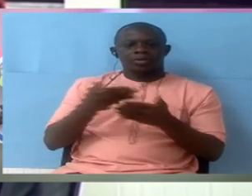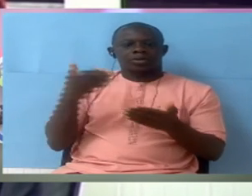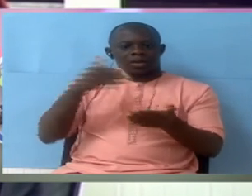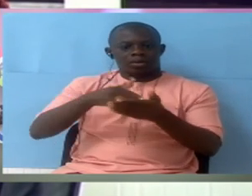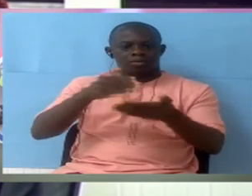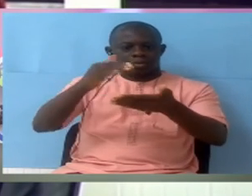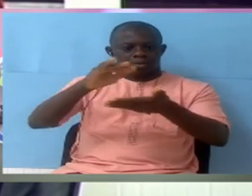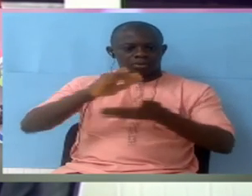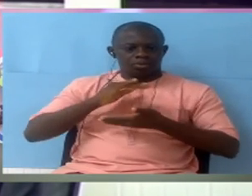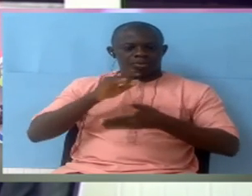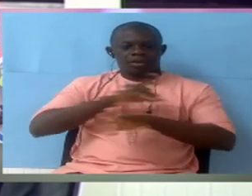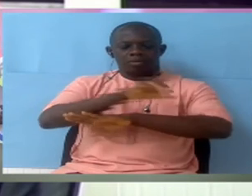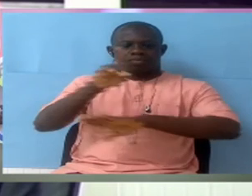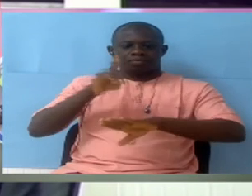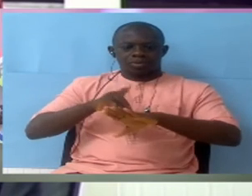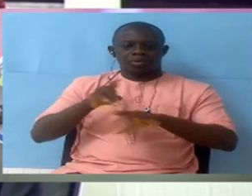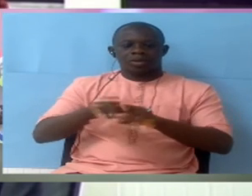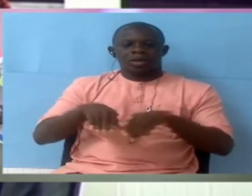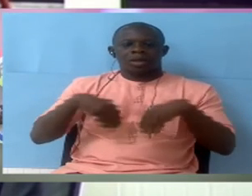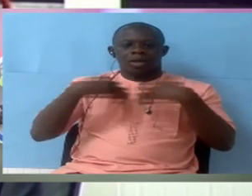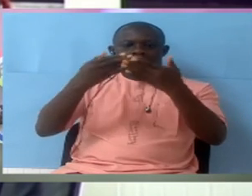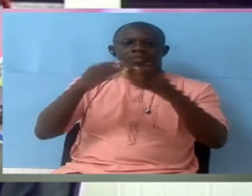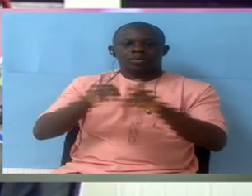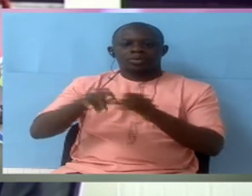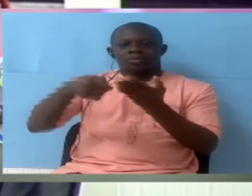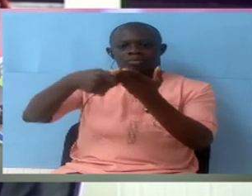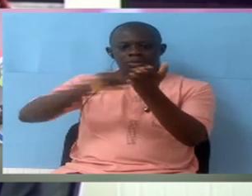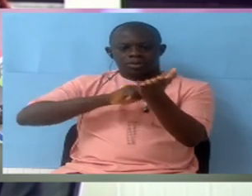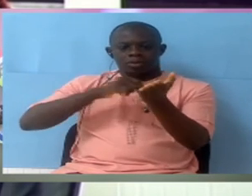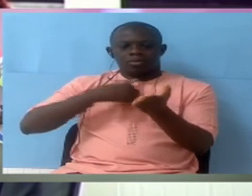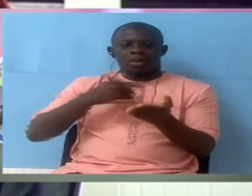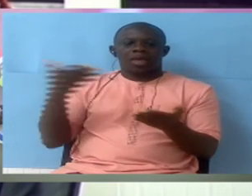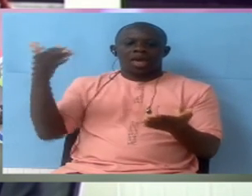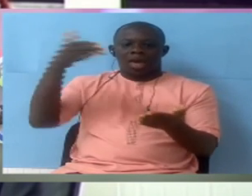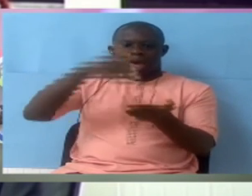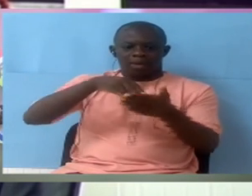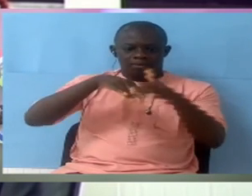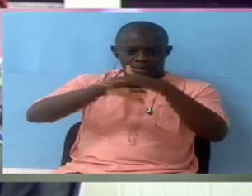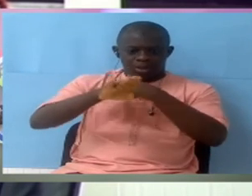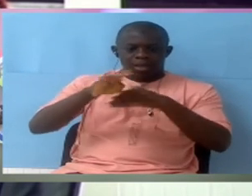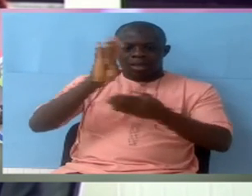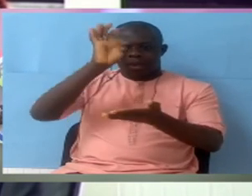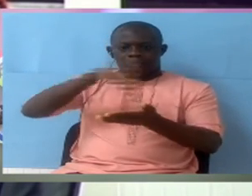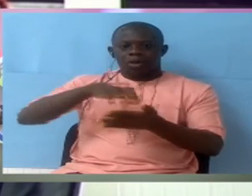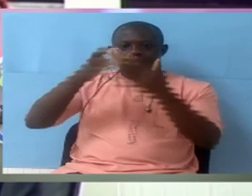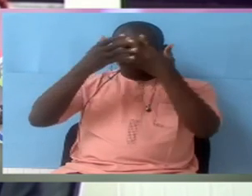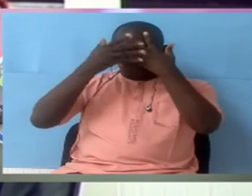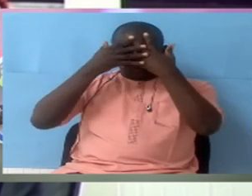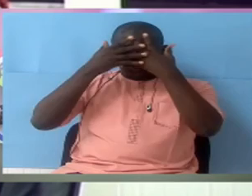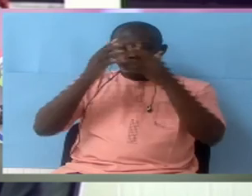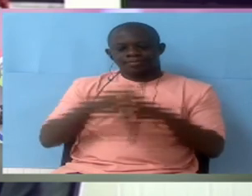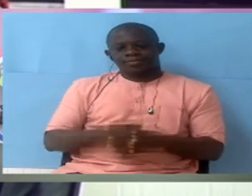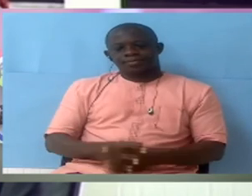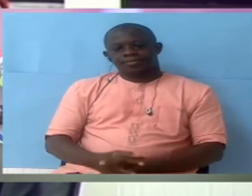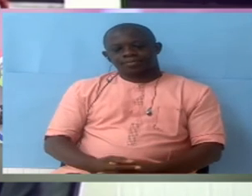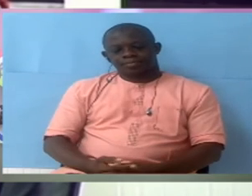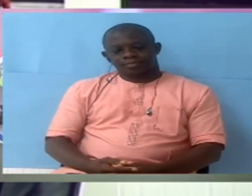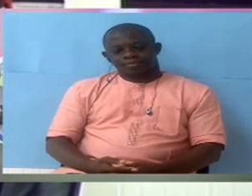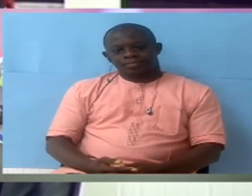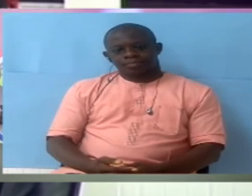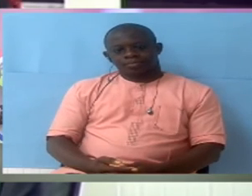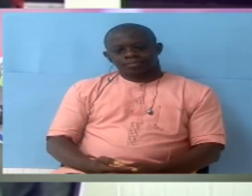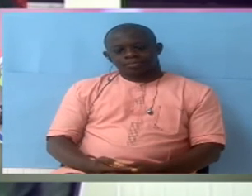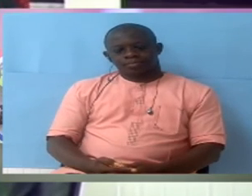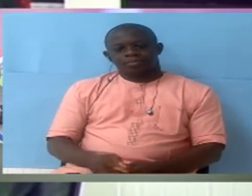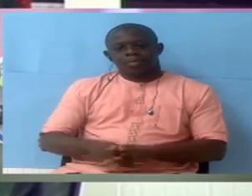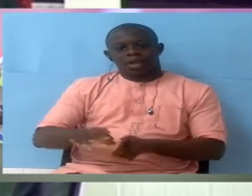ba. Give them a receipt that I am in at mile 2. Pour won léna légui ma ngi dugana mile 2.